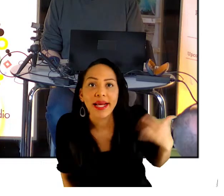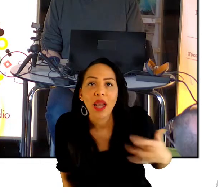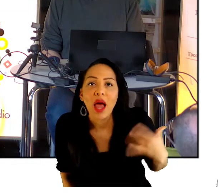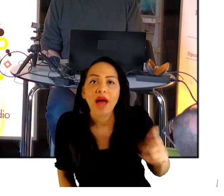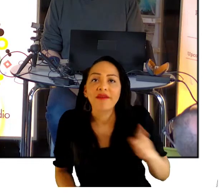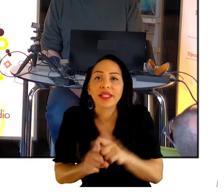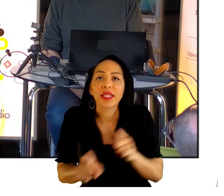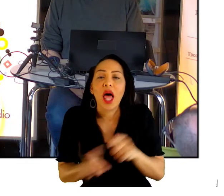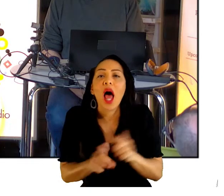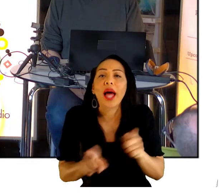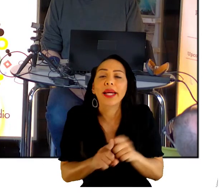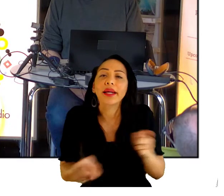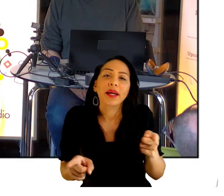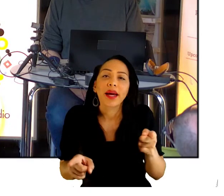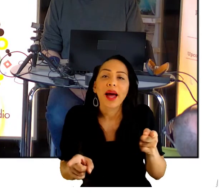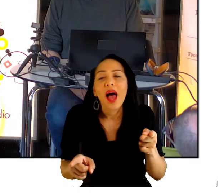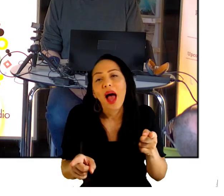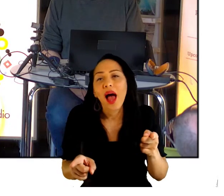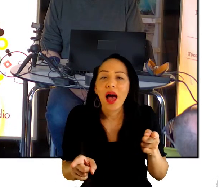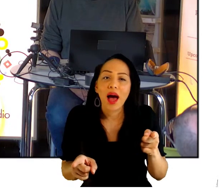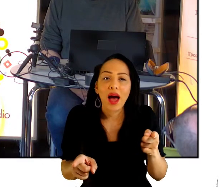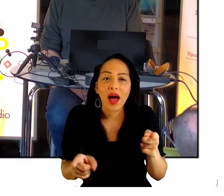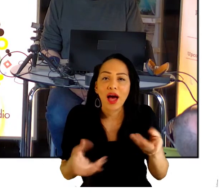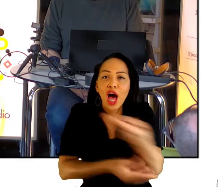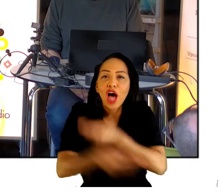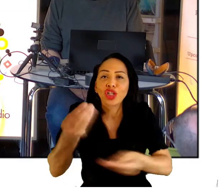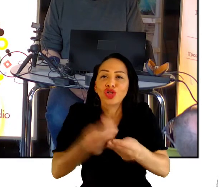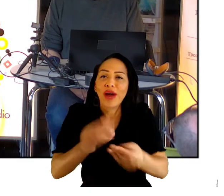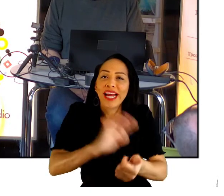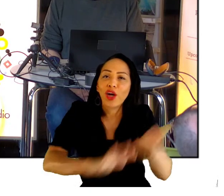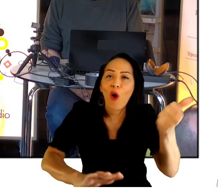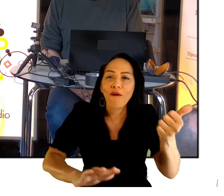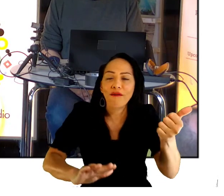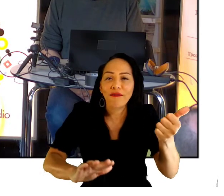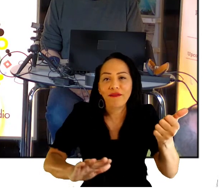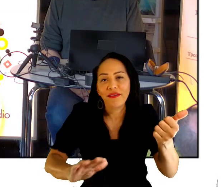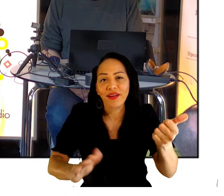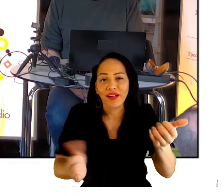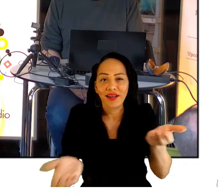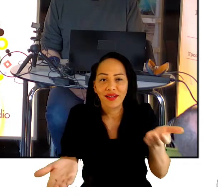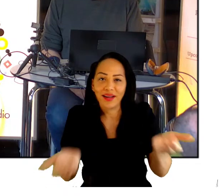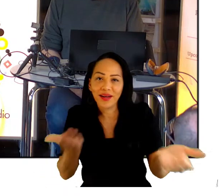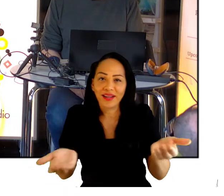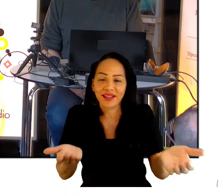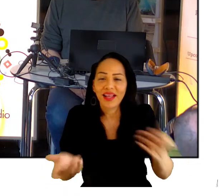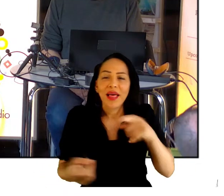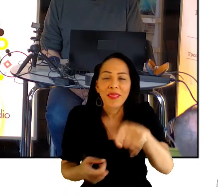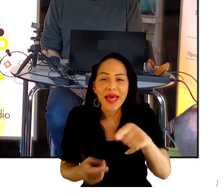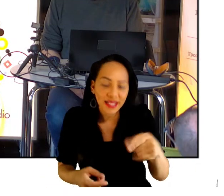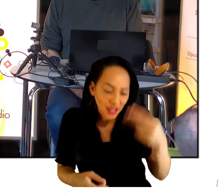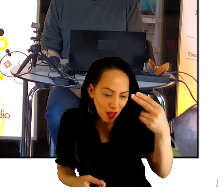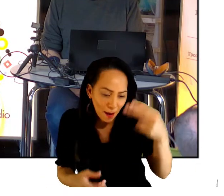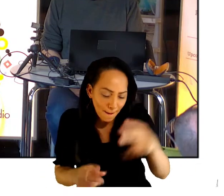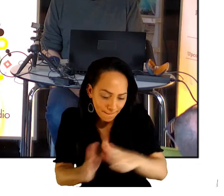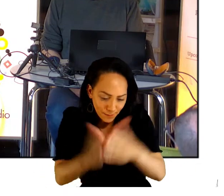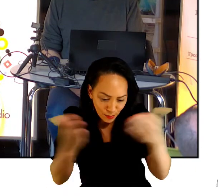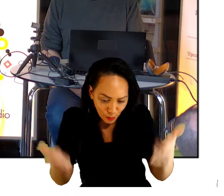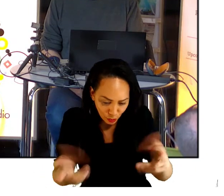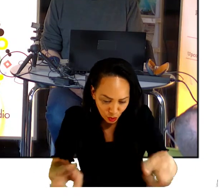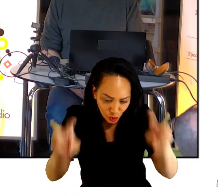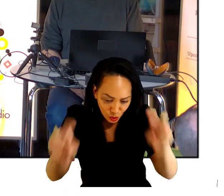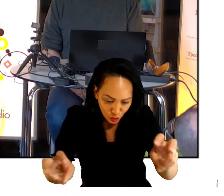that. If you're interested in reading up more about that, there's a wonderful book called Psychoanalysis by John Paul Zaccarini,